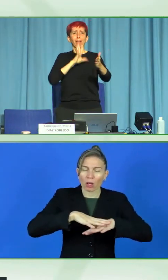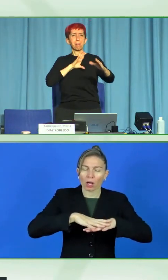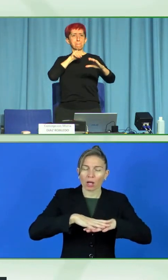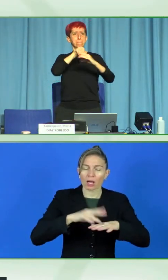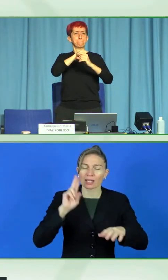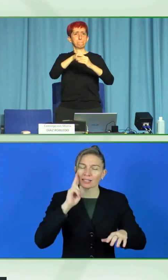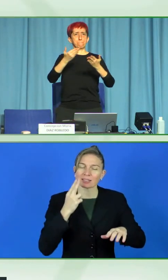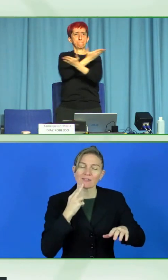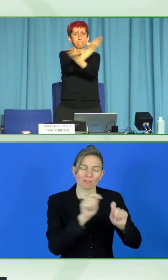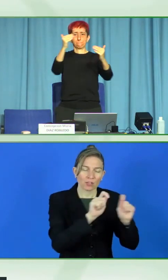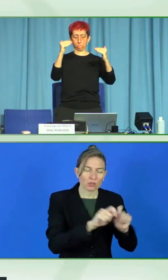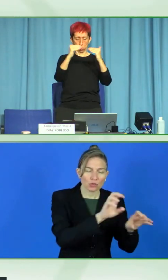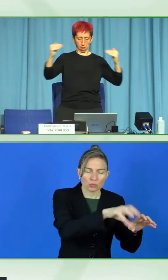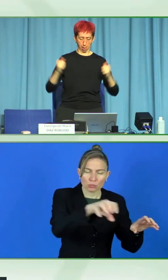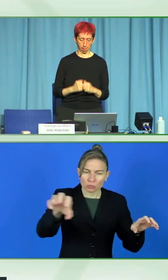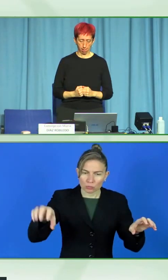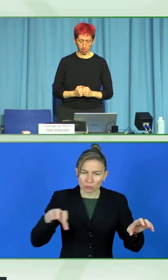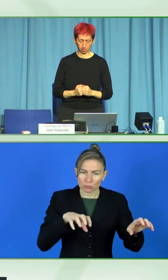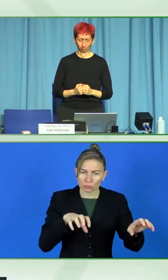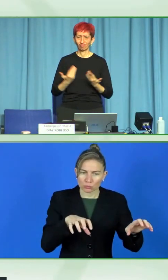aim to